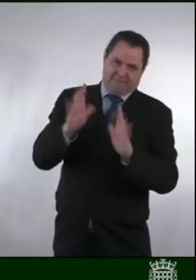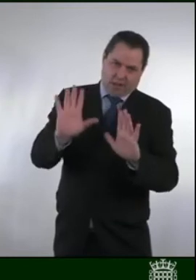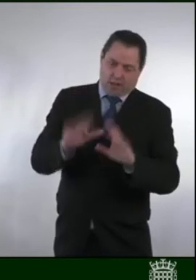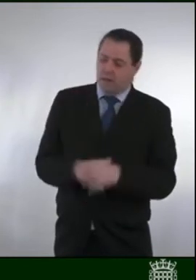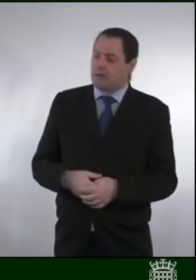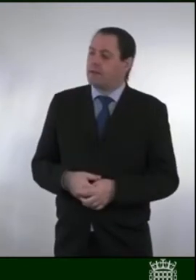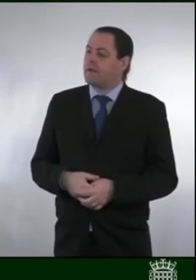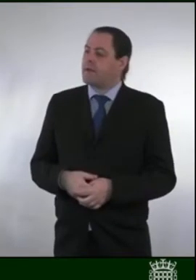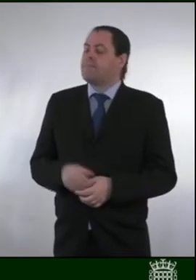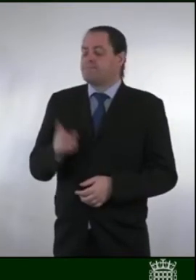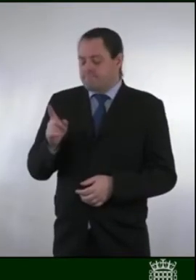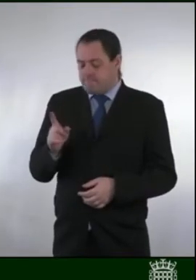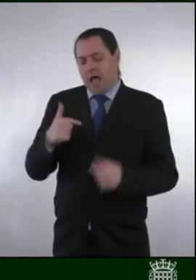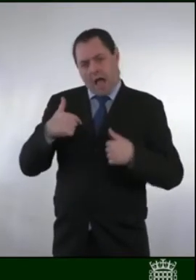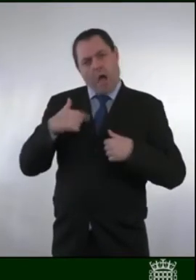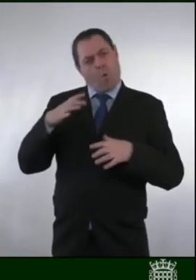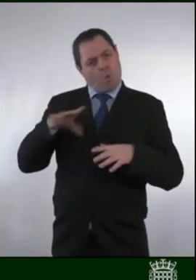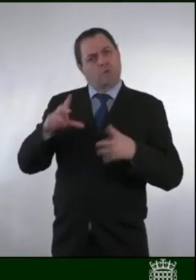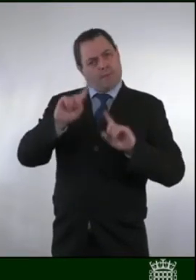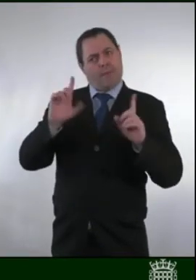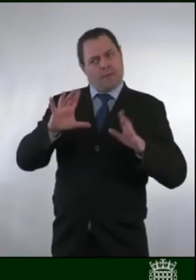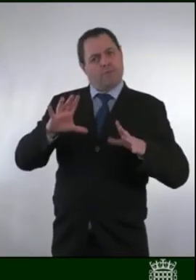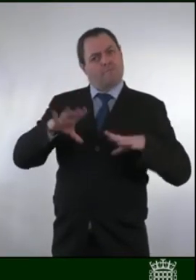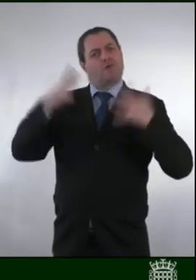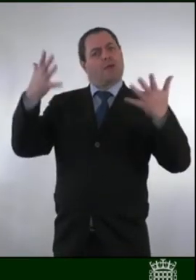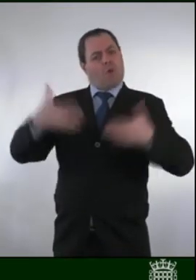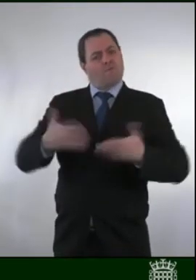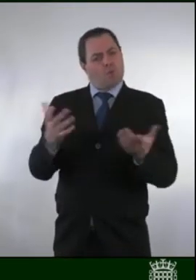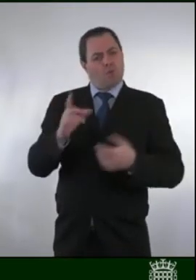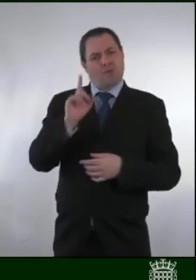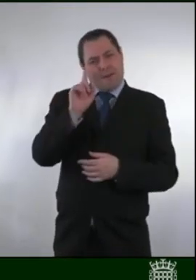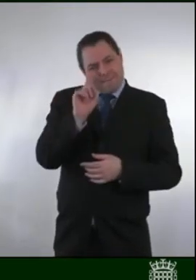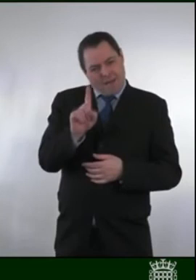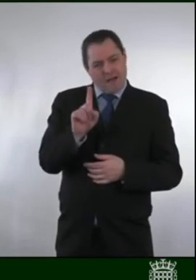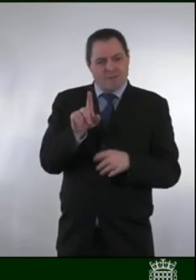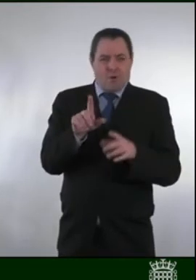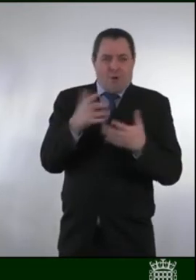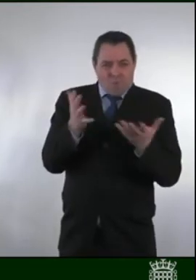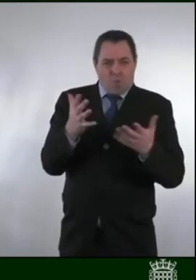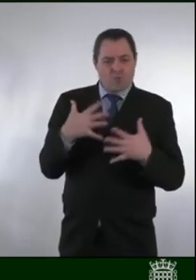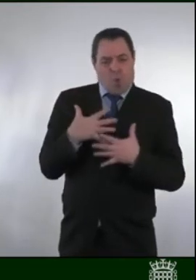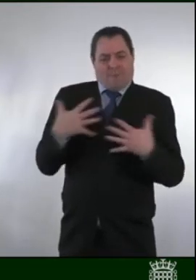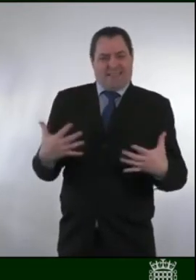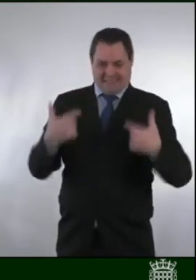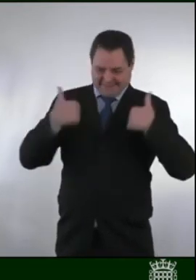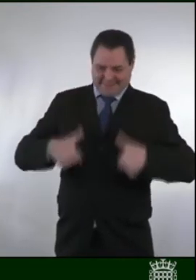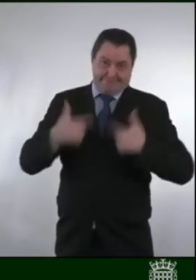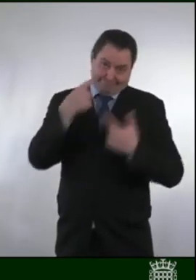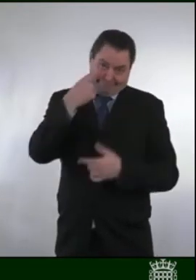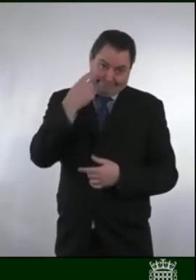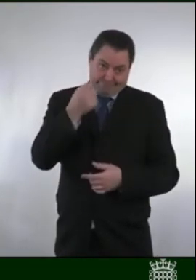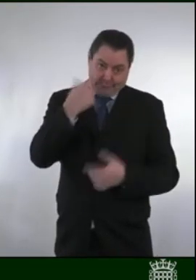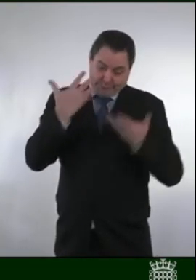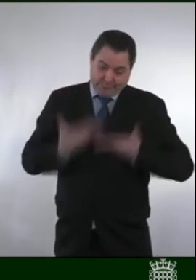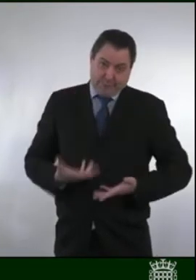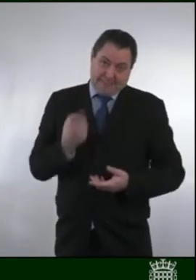Indeed, Mr. Speaker, I remain a champion of liberty in all its aspects, but I'm also the living embodiment of the risks of obesity, Mr. Speaker.